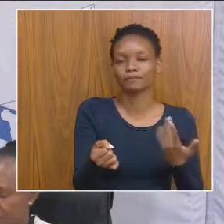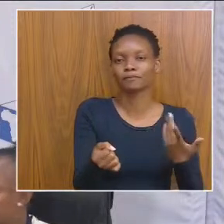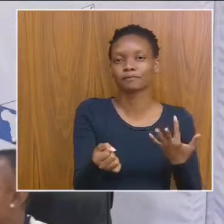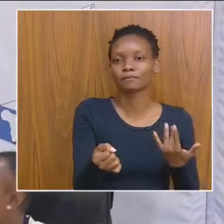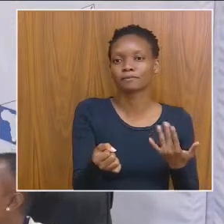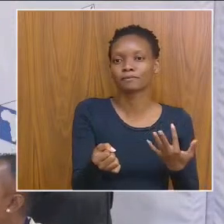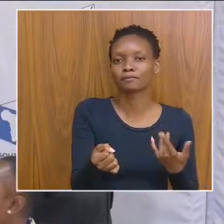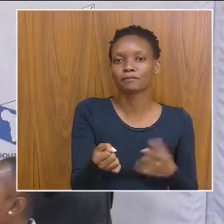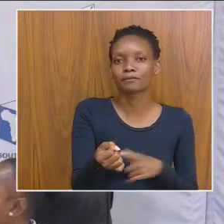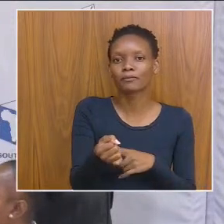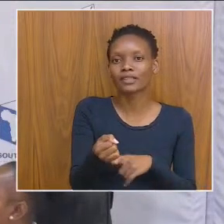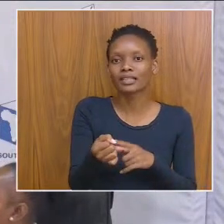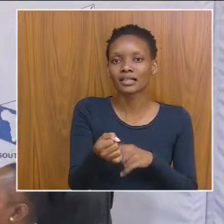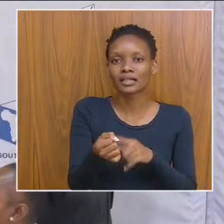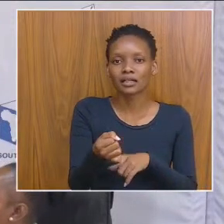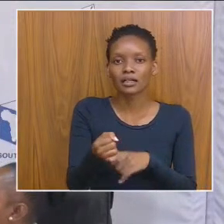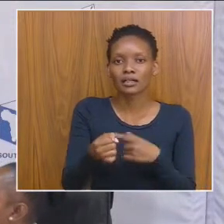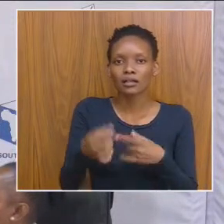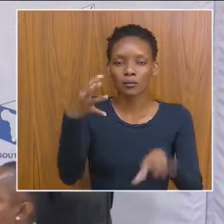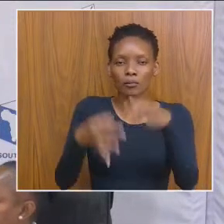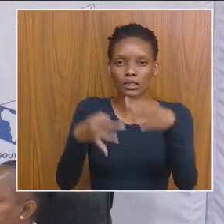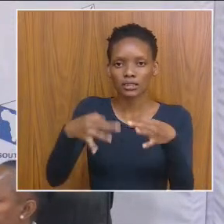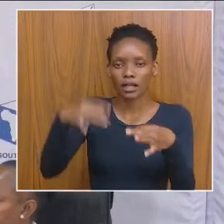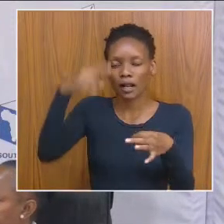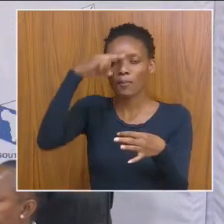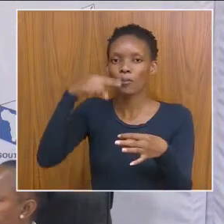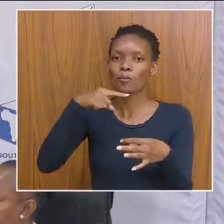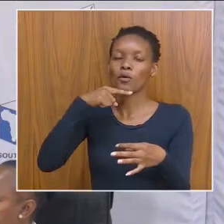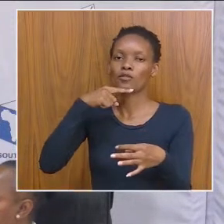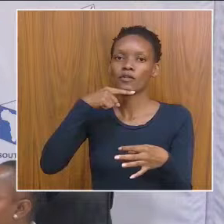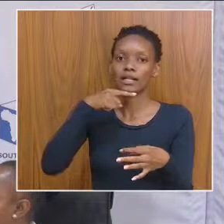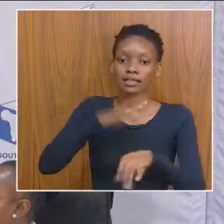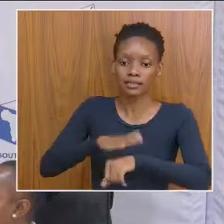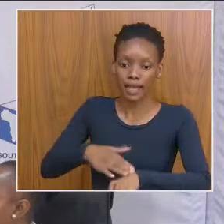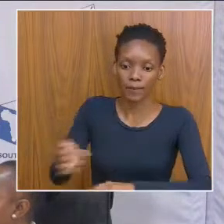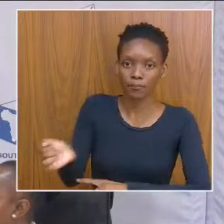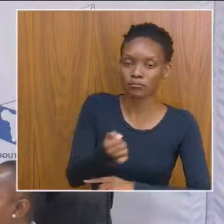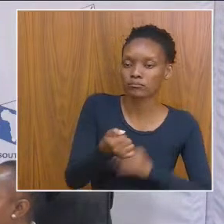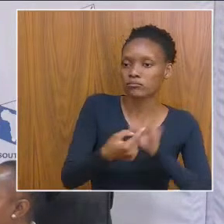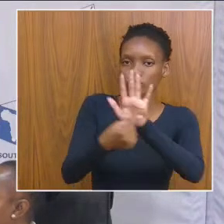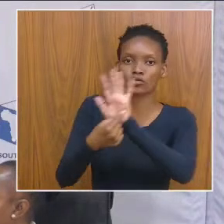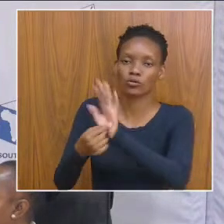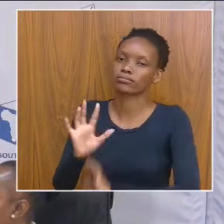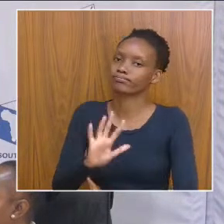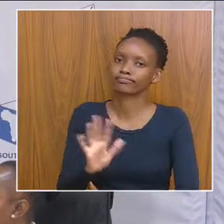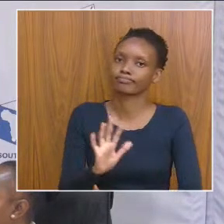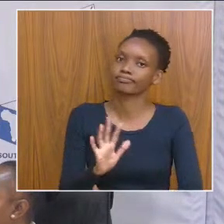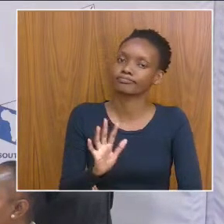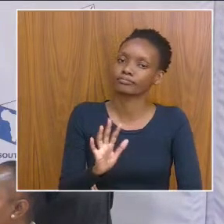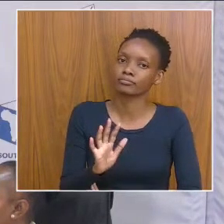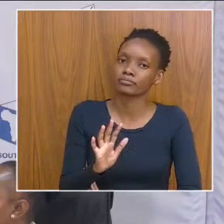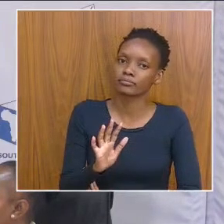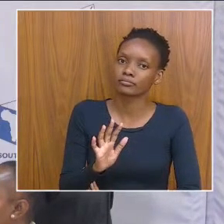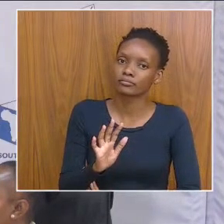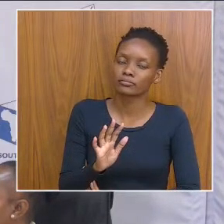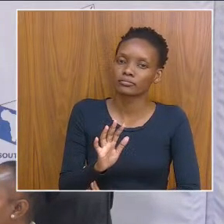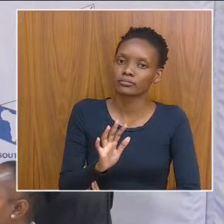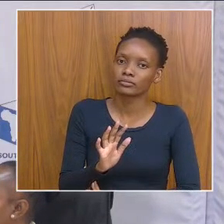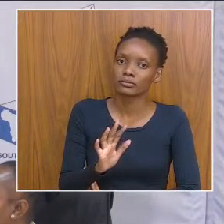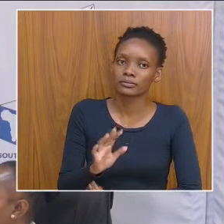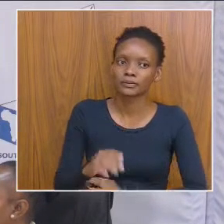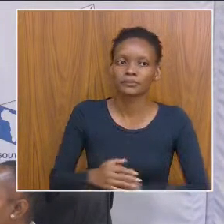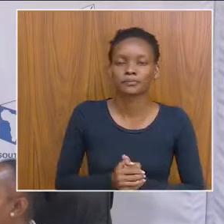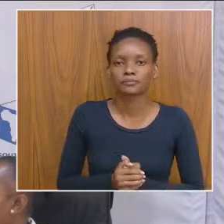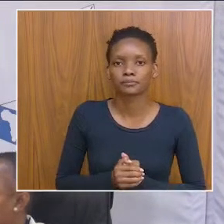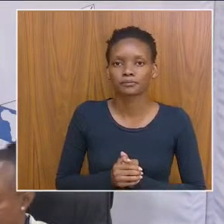political profile at the point of appointment. And the